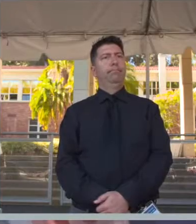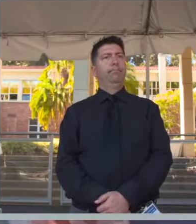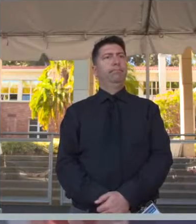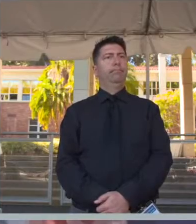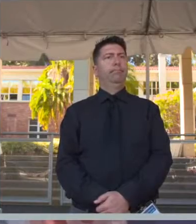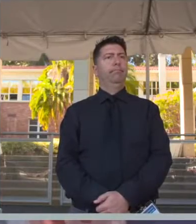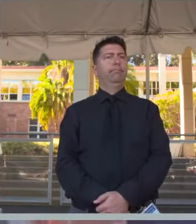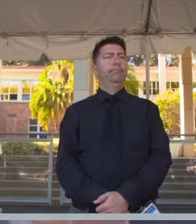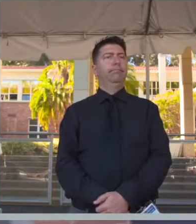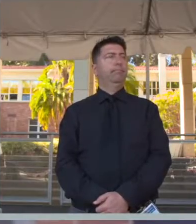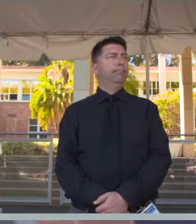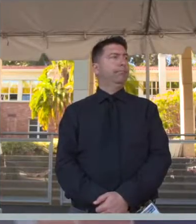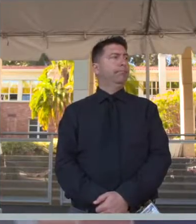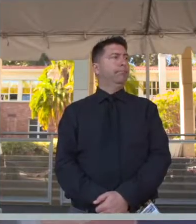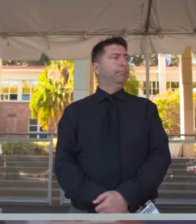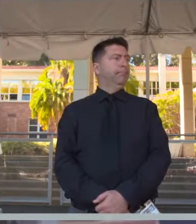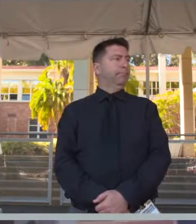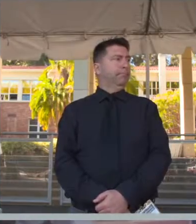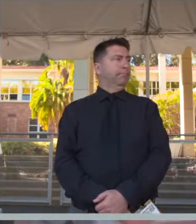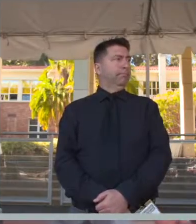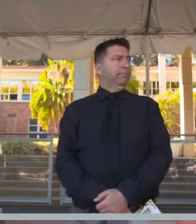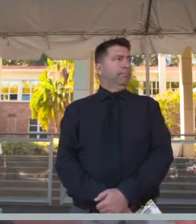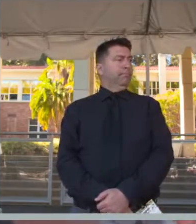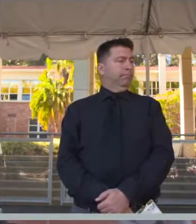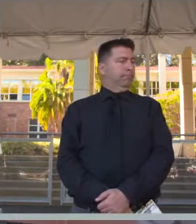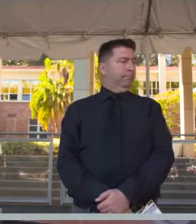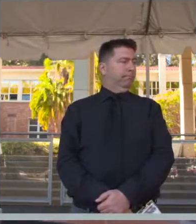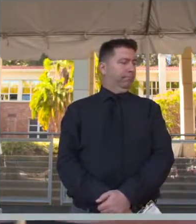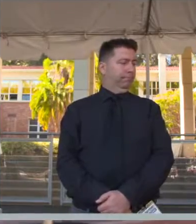Mai Orense Villa.